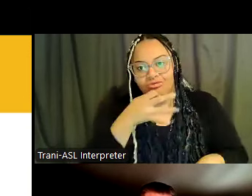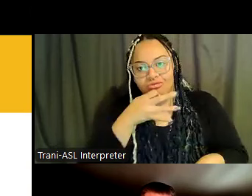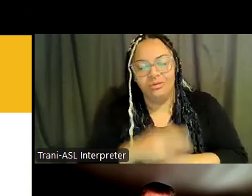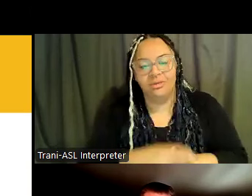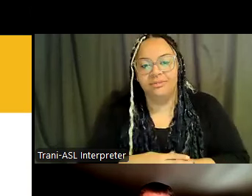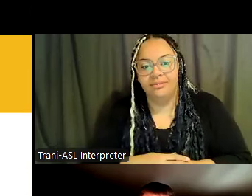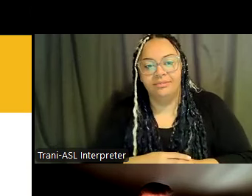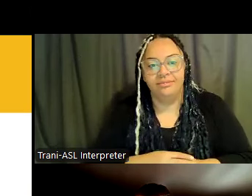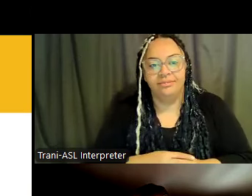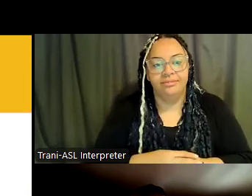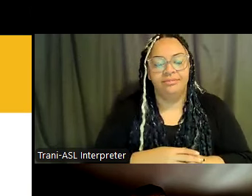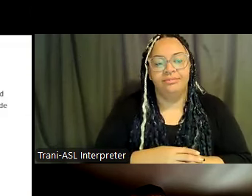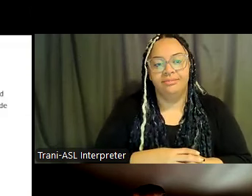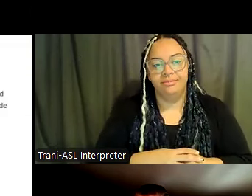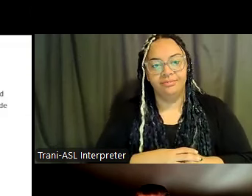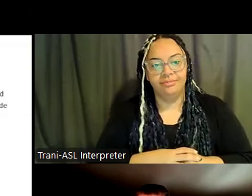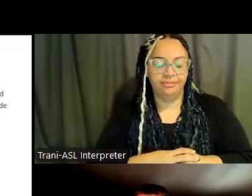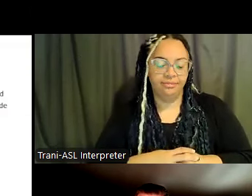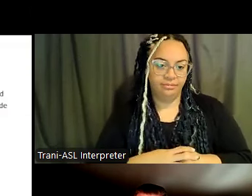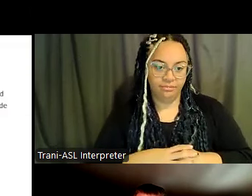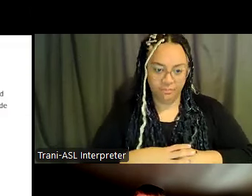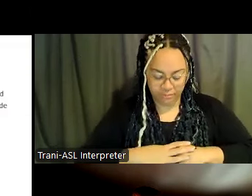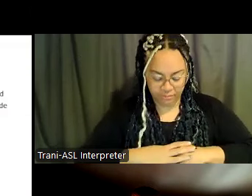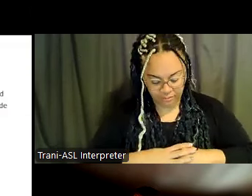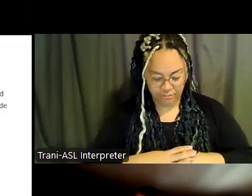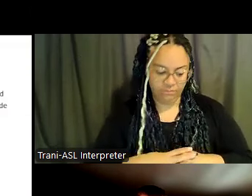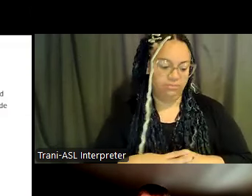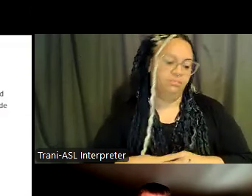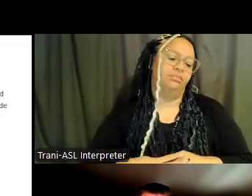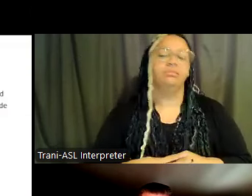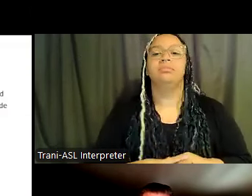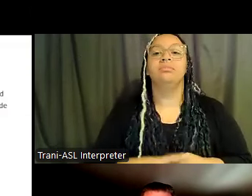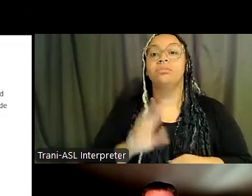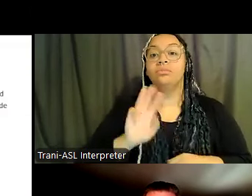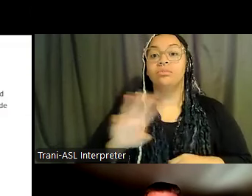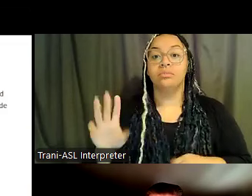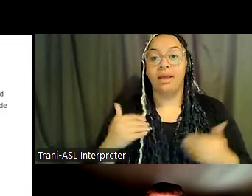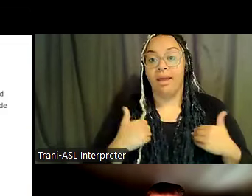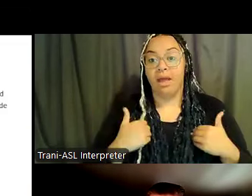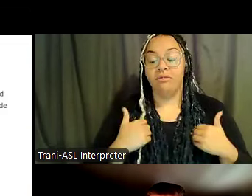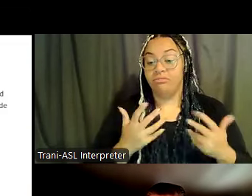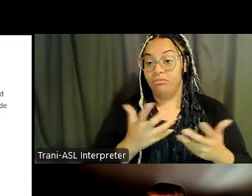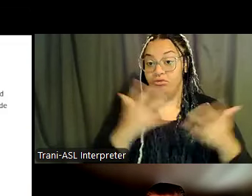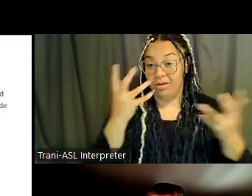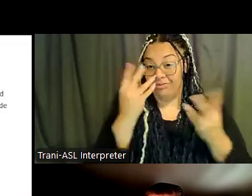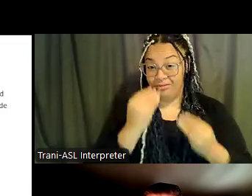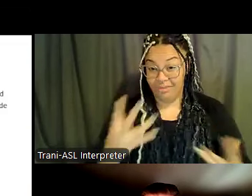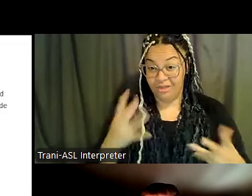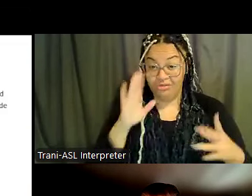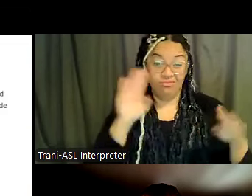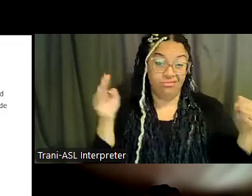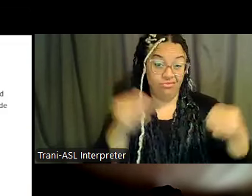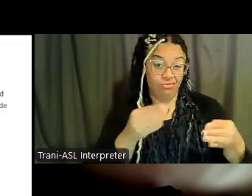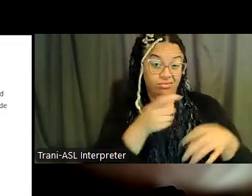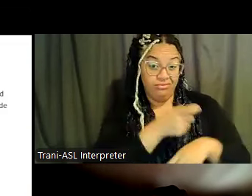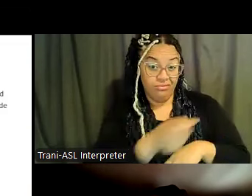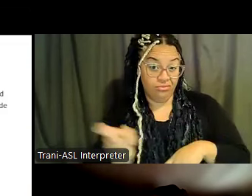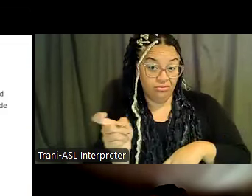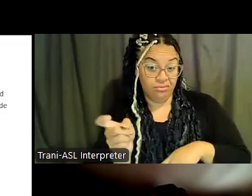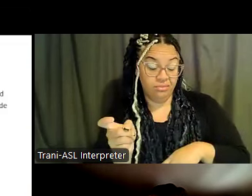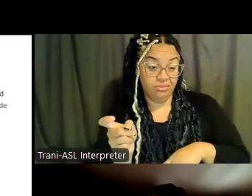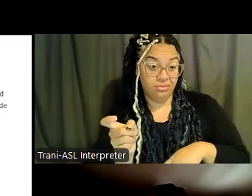All right, so next slide, please. All right, so on the website, we do have quite a bit of information focused on the firearm. We